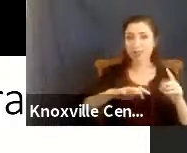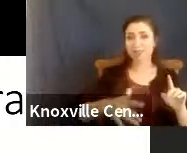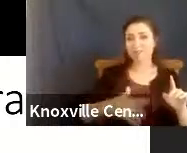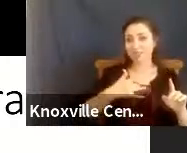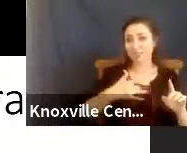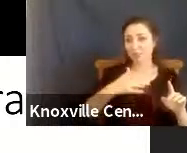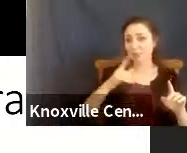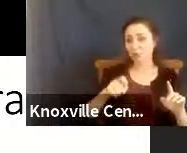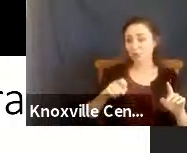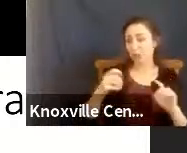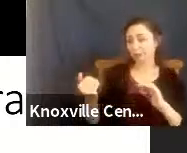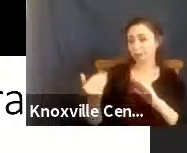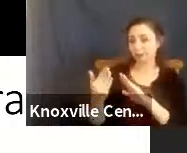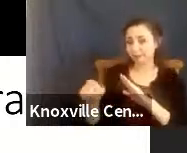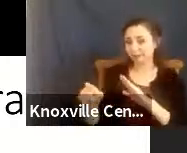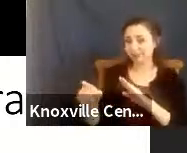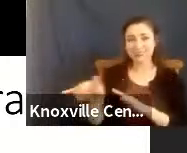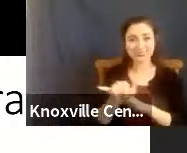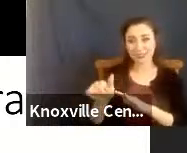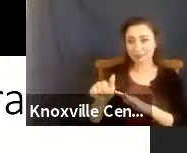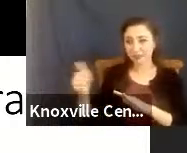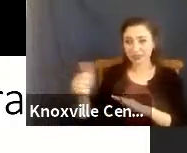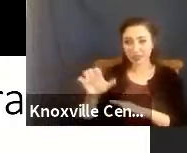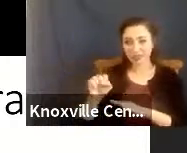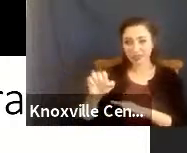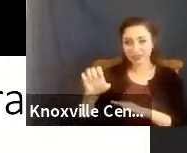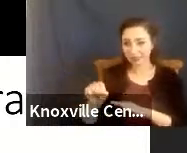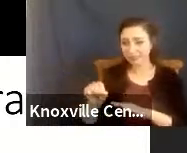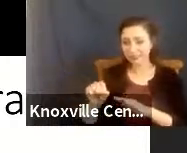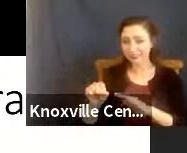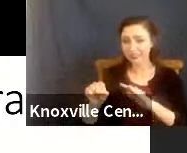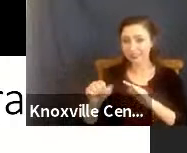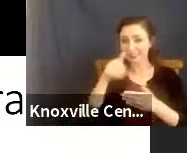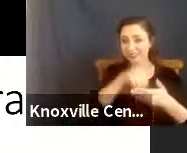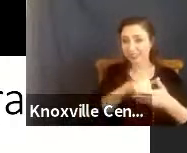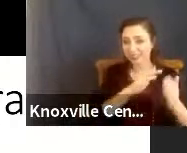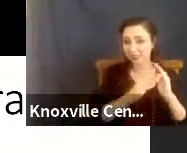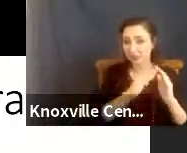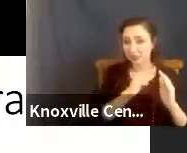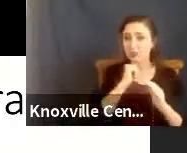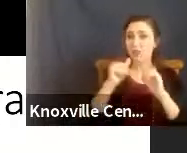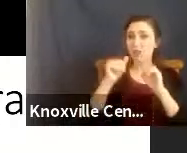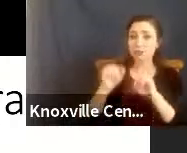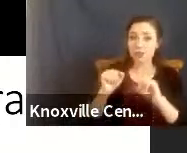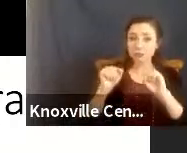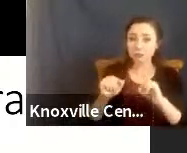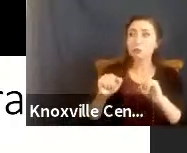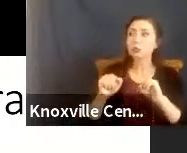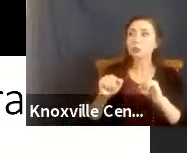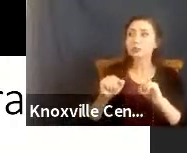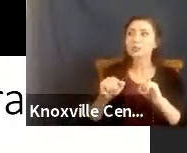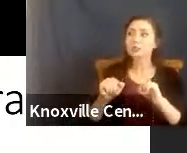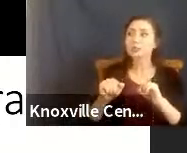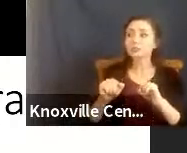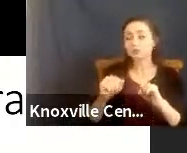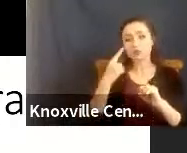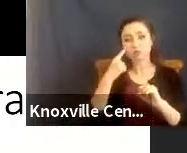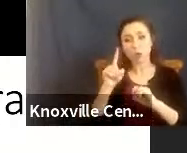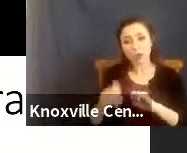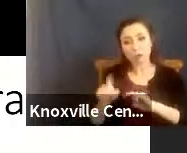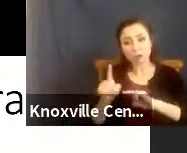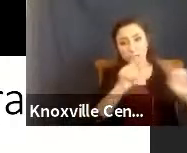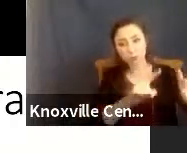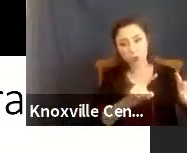thought of as any other case in the community. They're not as likely to get sick and be hospitalized, but from a public